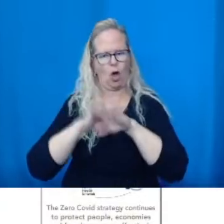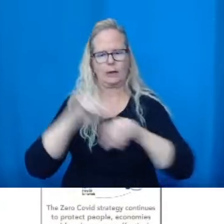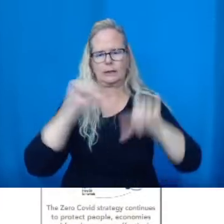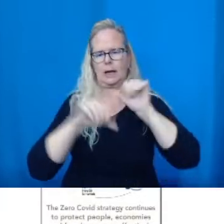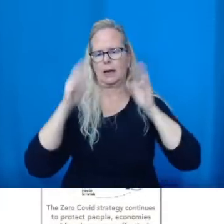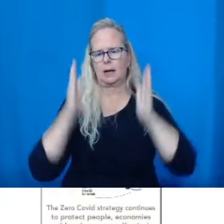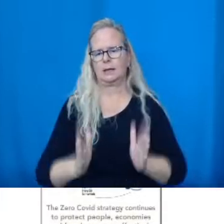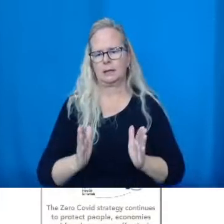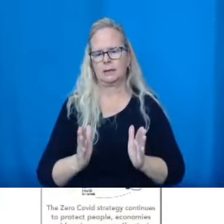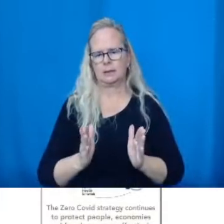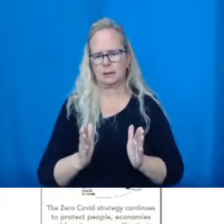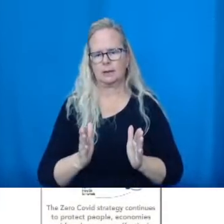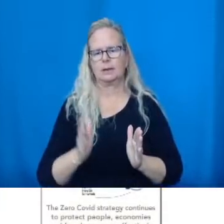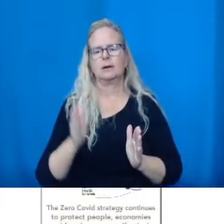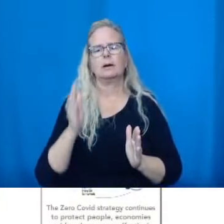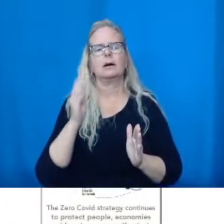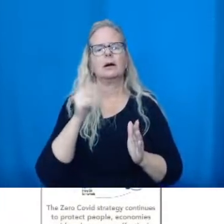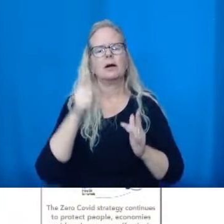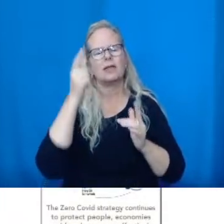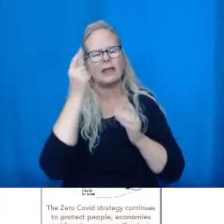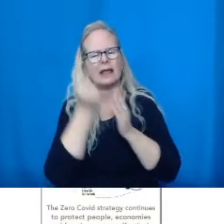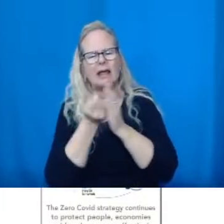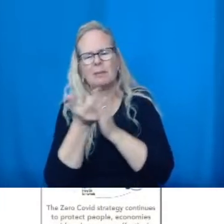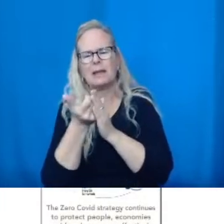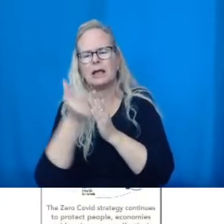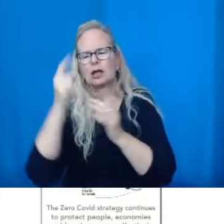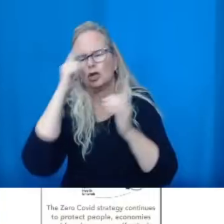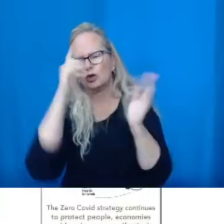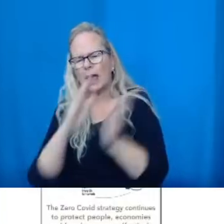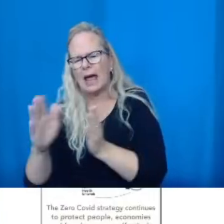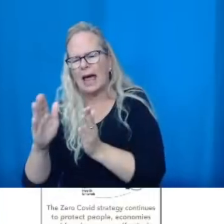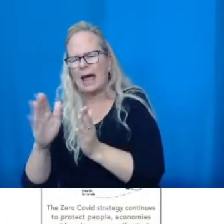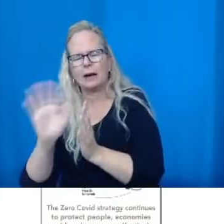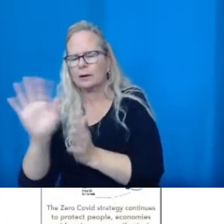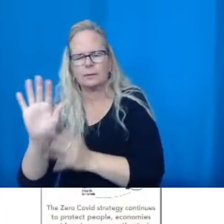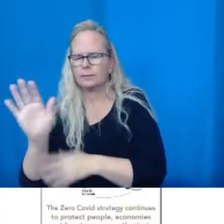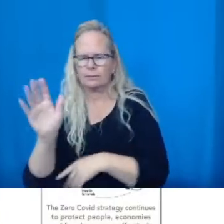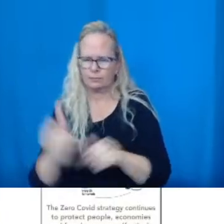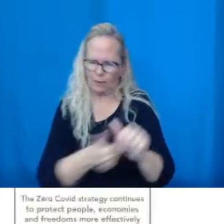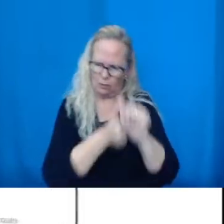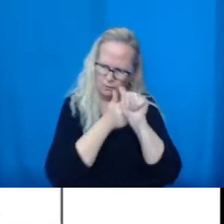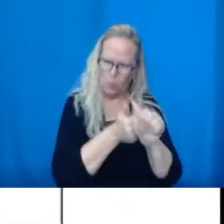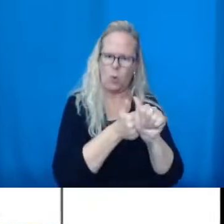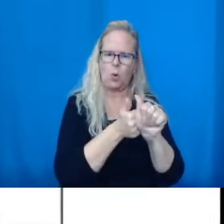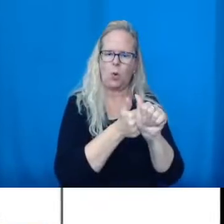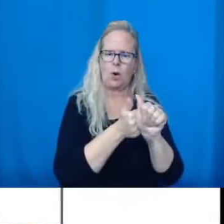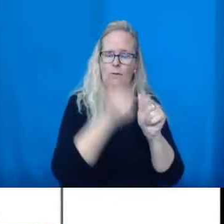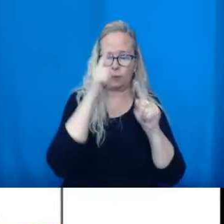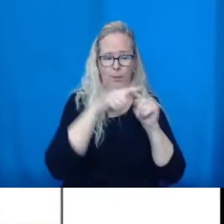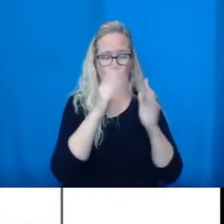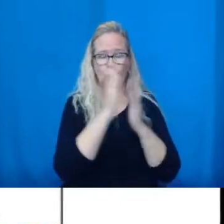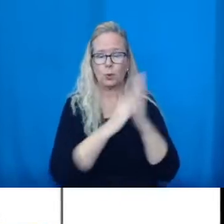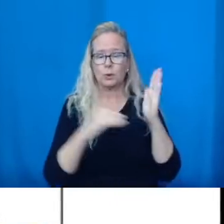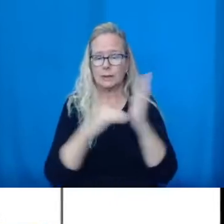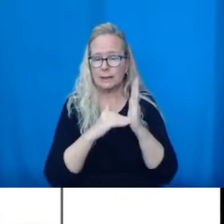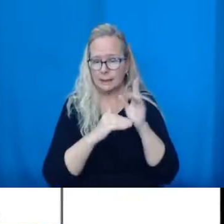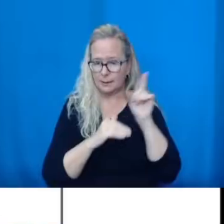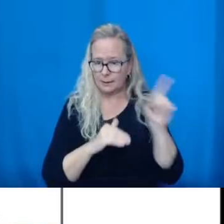the elimination strategy. So I've just provided a recent report here that talks about